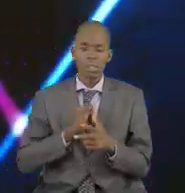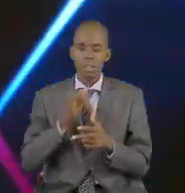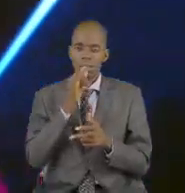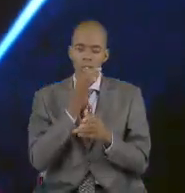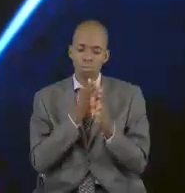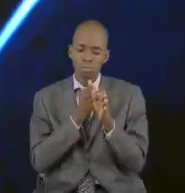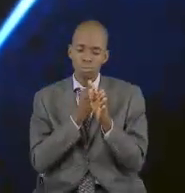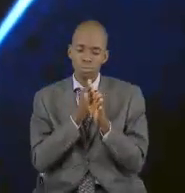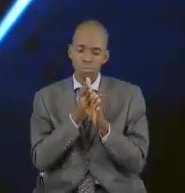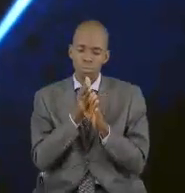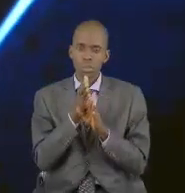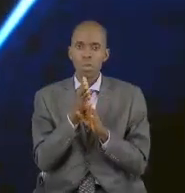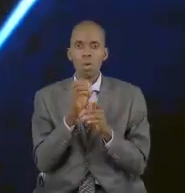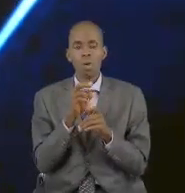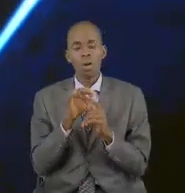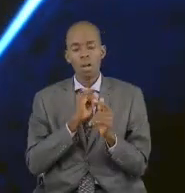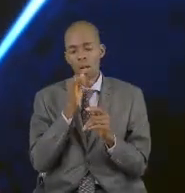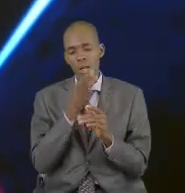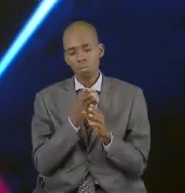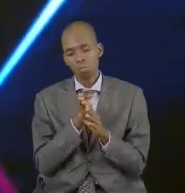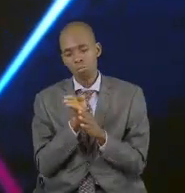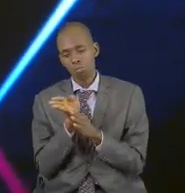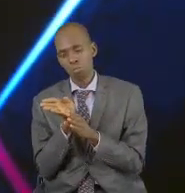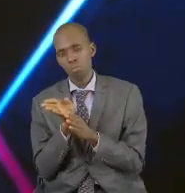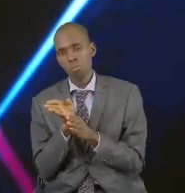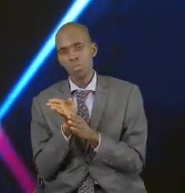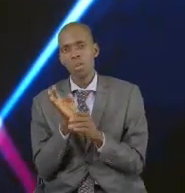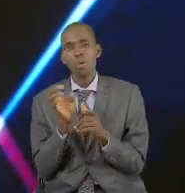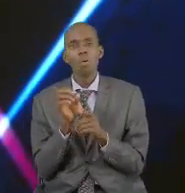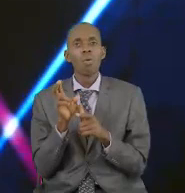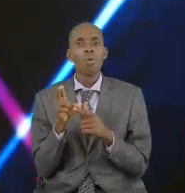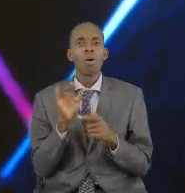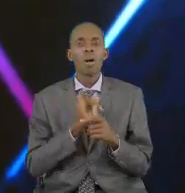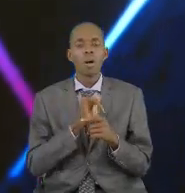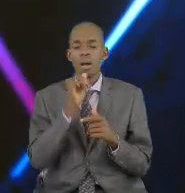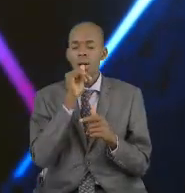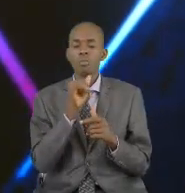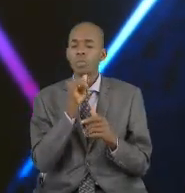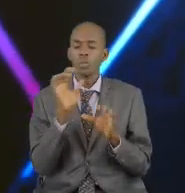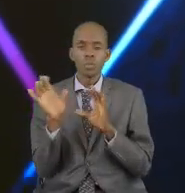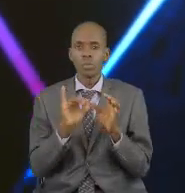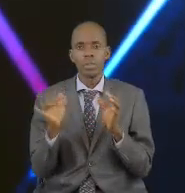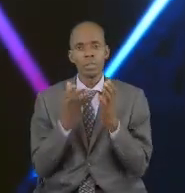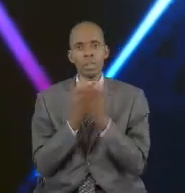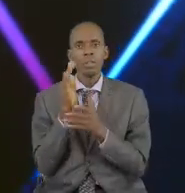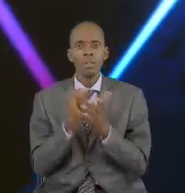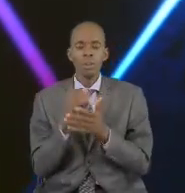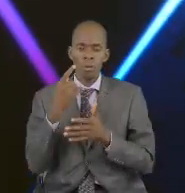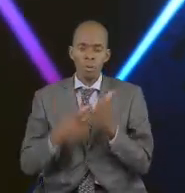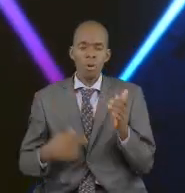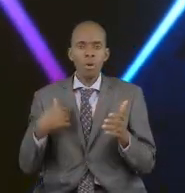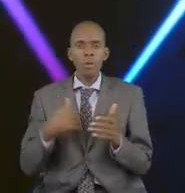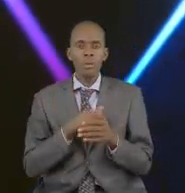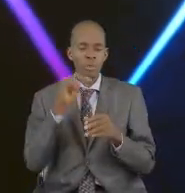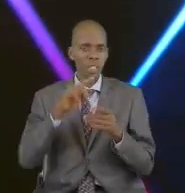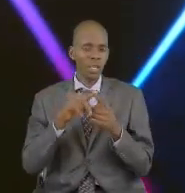or I'm bent or I am not doing right. That's what we need to do. Now,